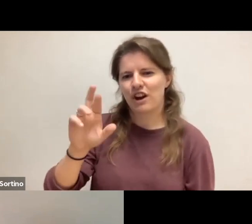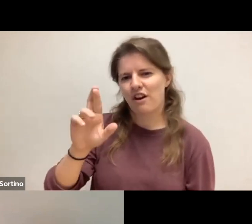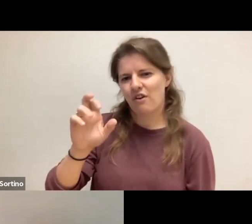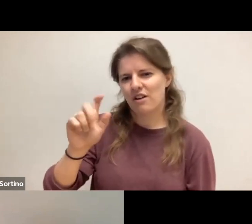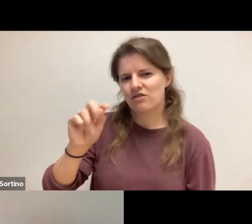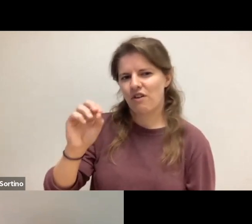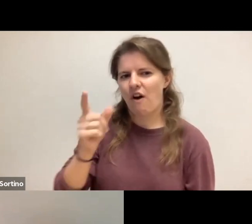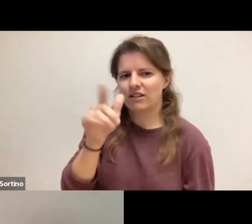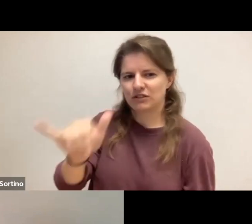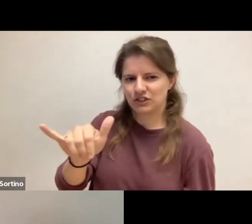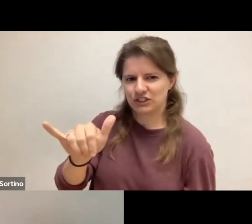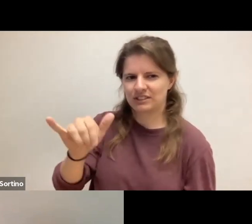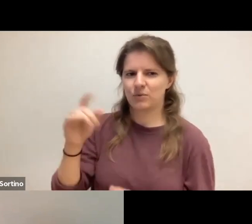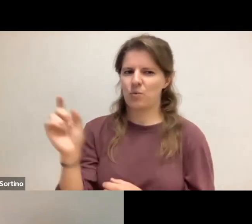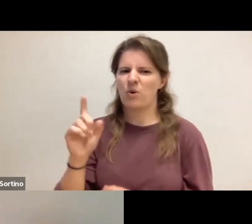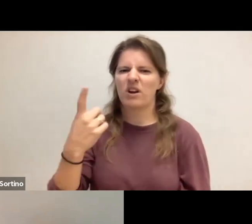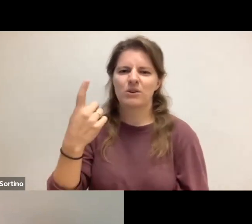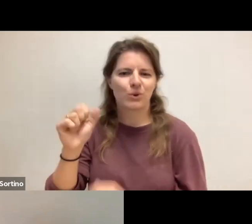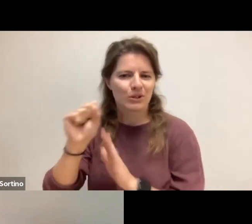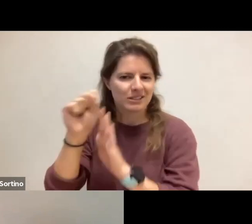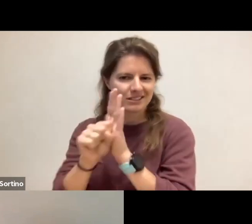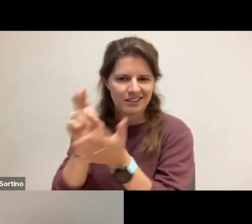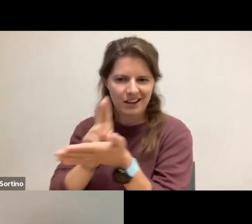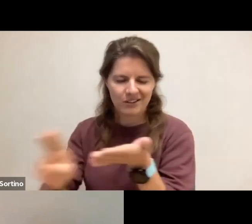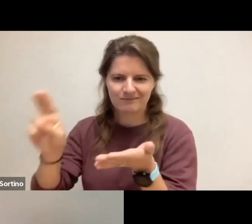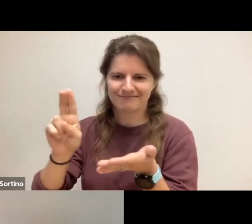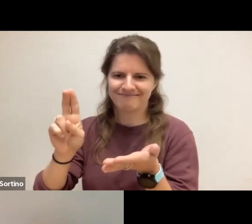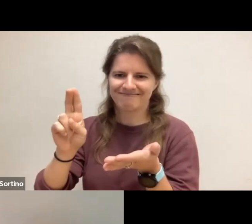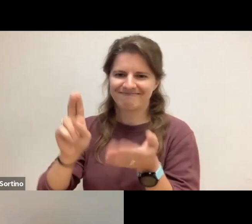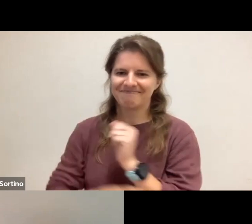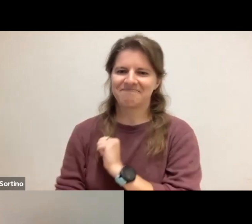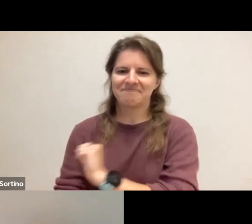Dr. Dotson is a professor for psychology